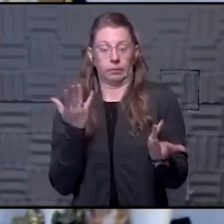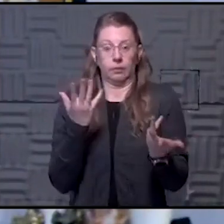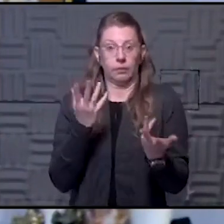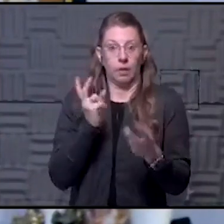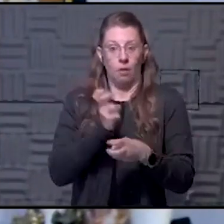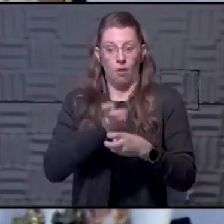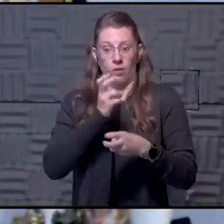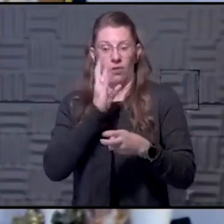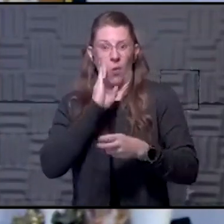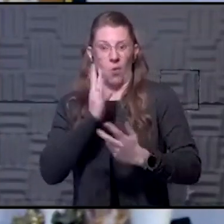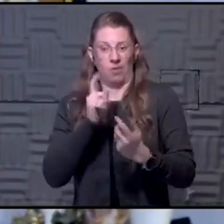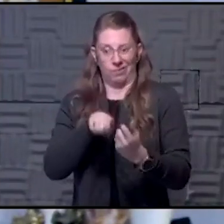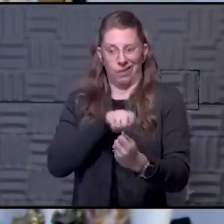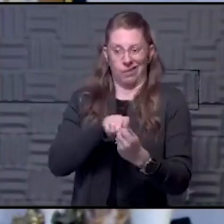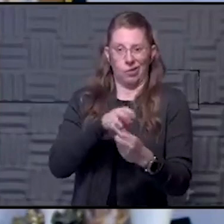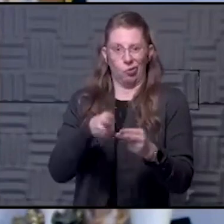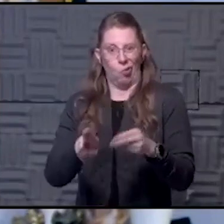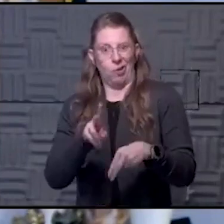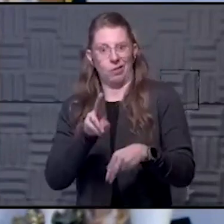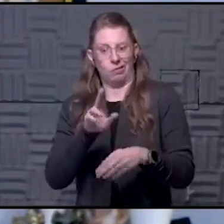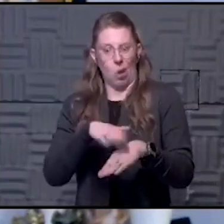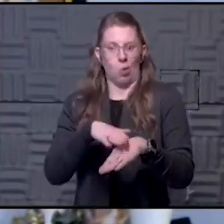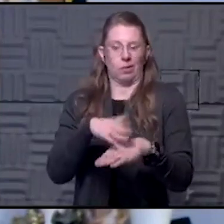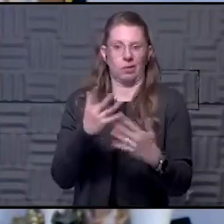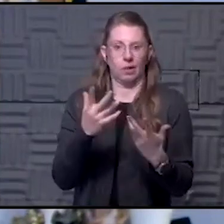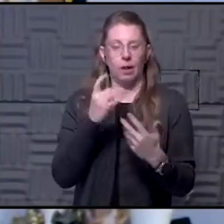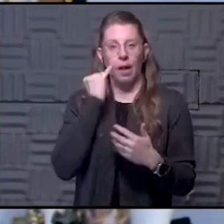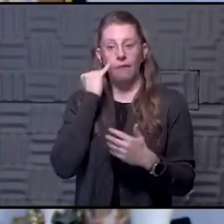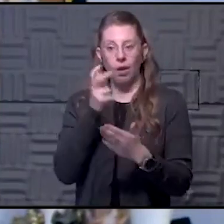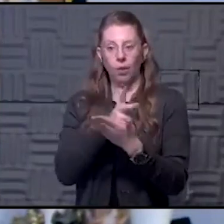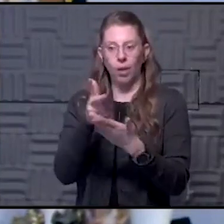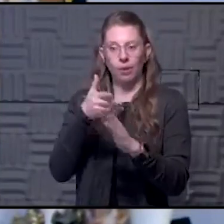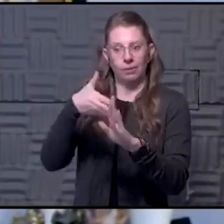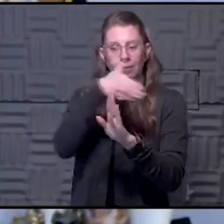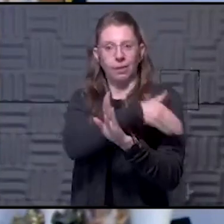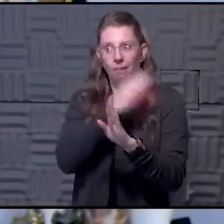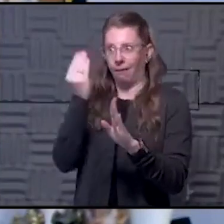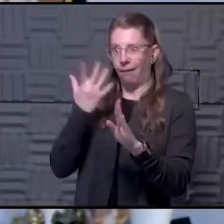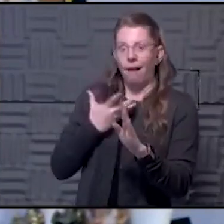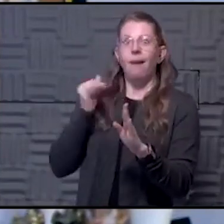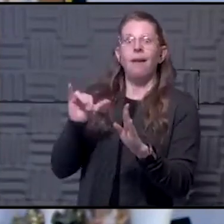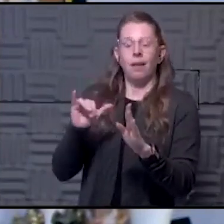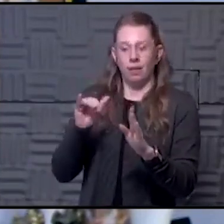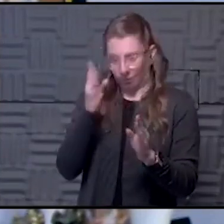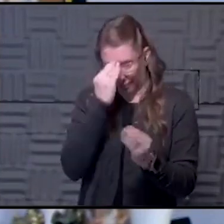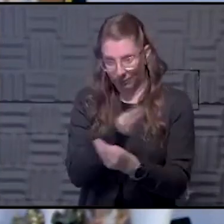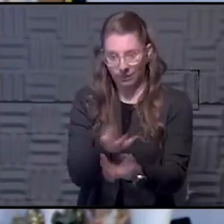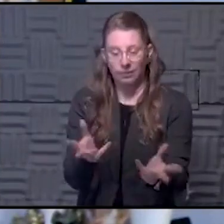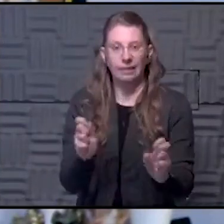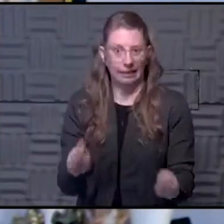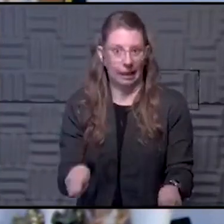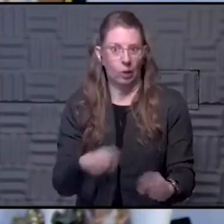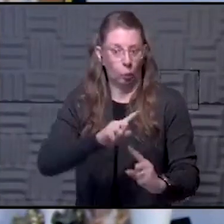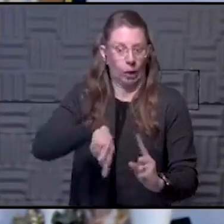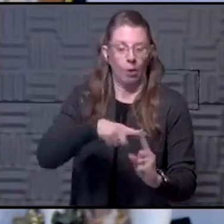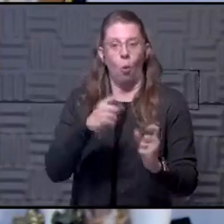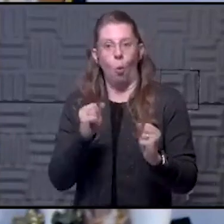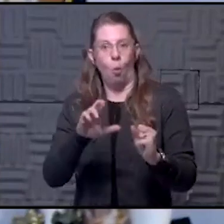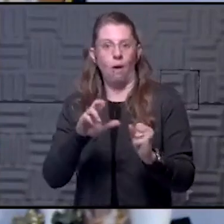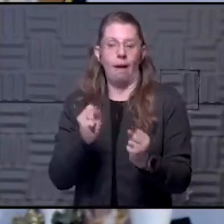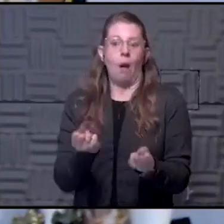So if we can get a 3-week lead time on letting everybody know, it just becomes a lot smoother for the